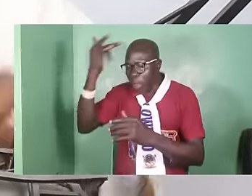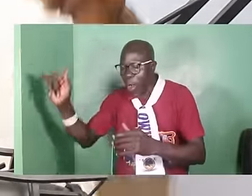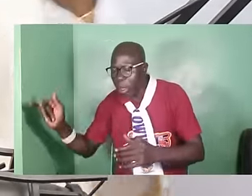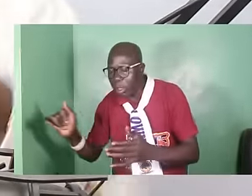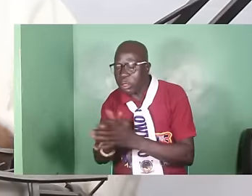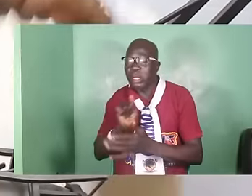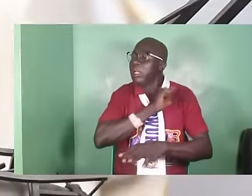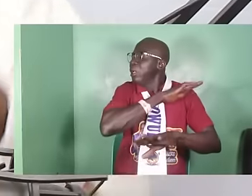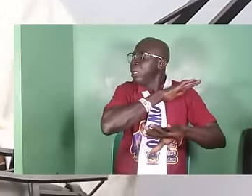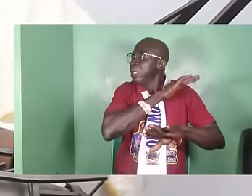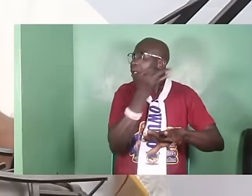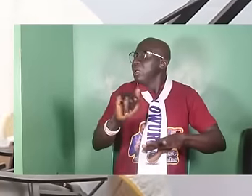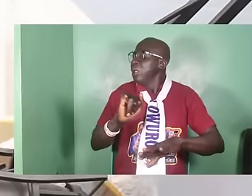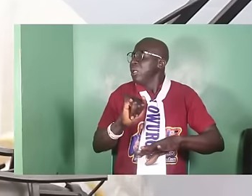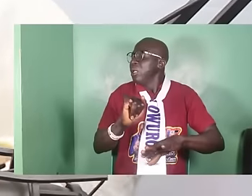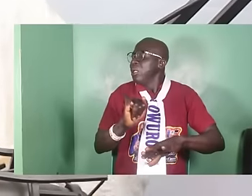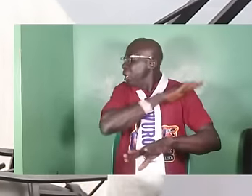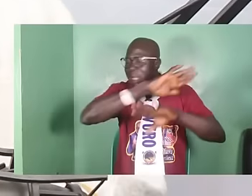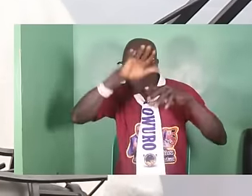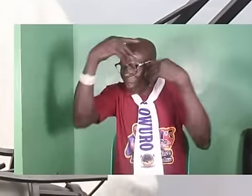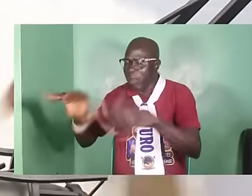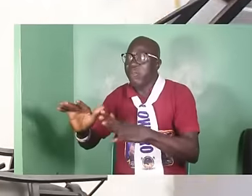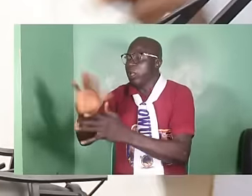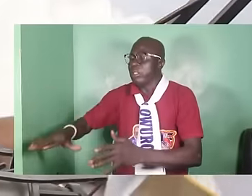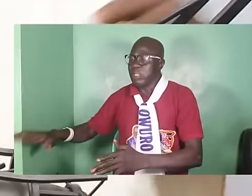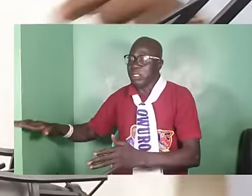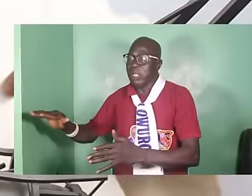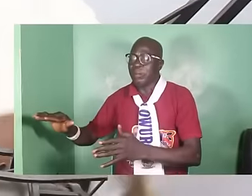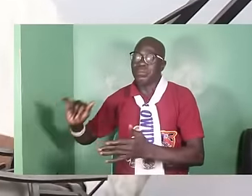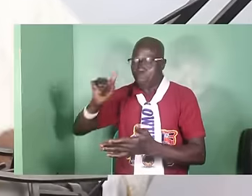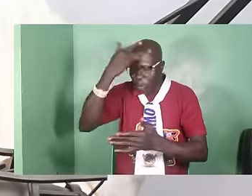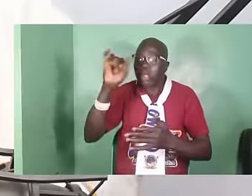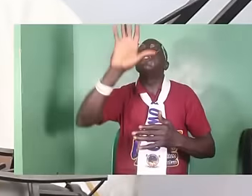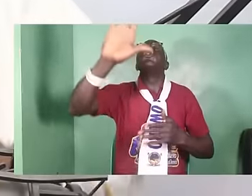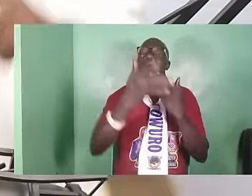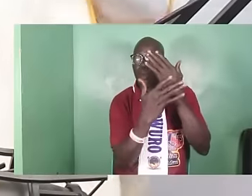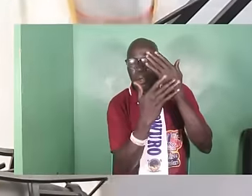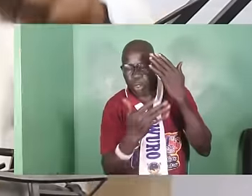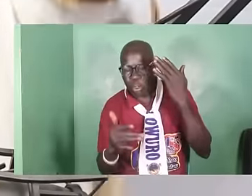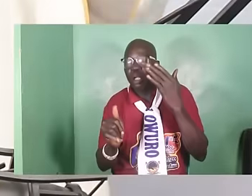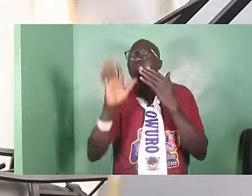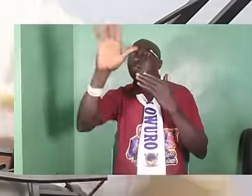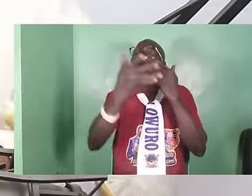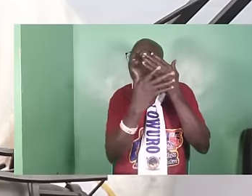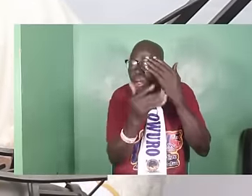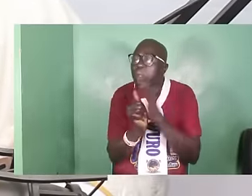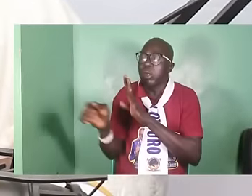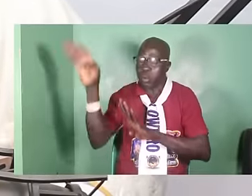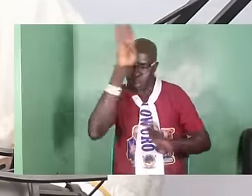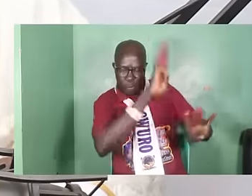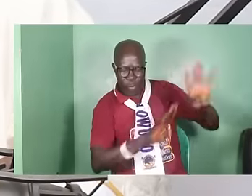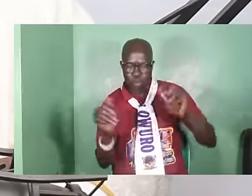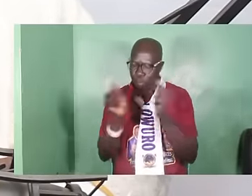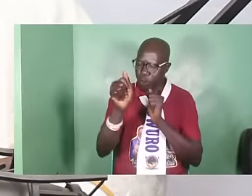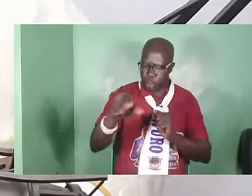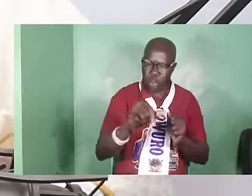because won o ni fi awon omo yen sile they will not leave the children tori e jere ni because they your blood. They are running with your blood.